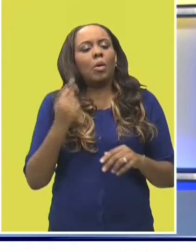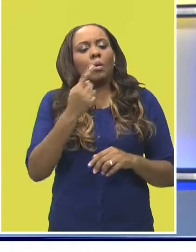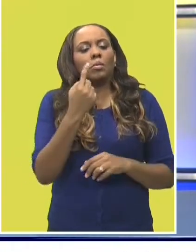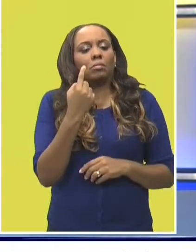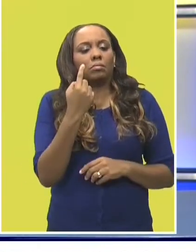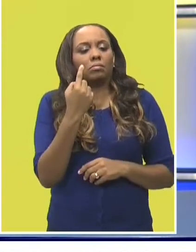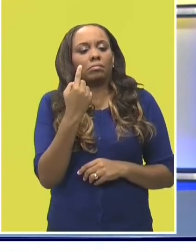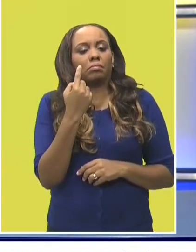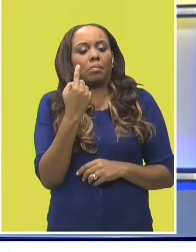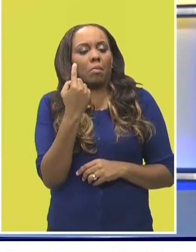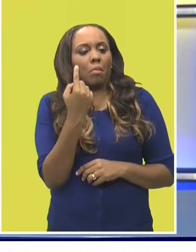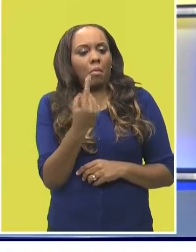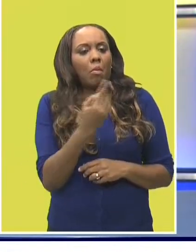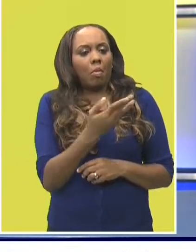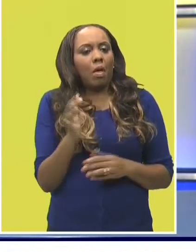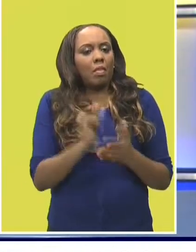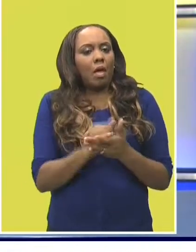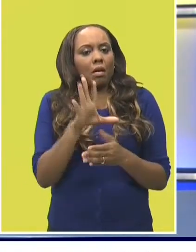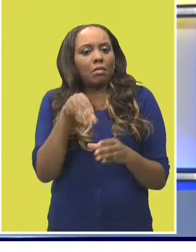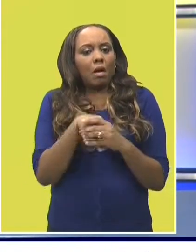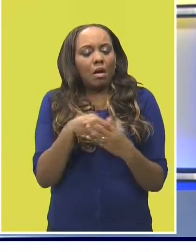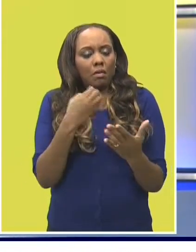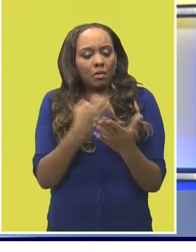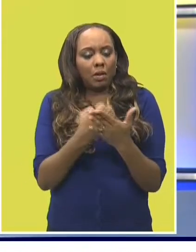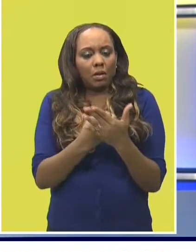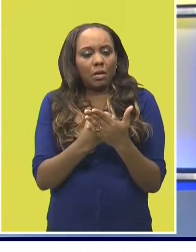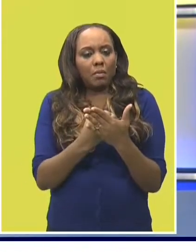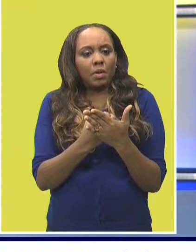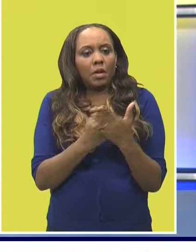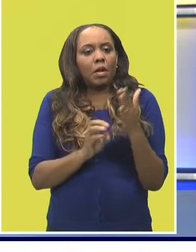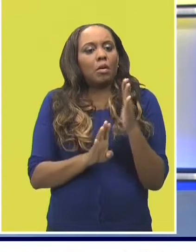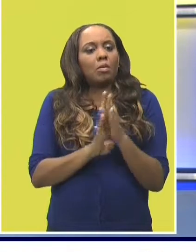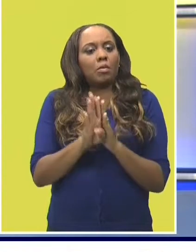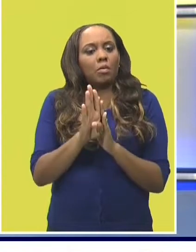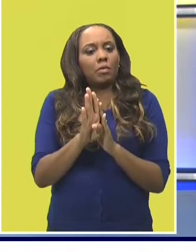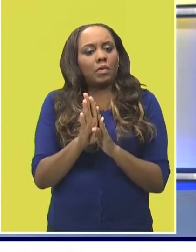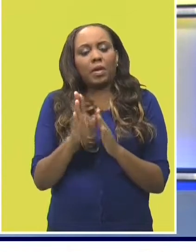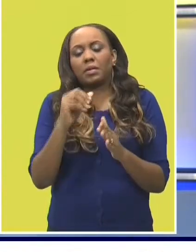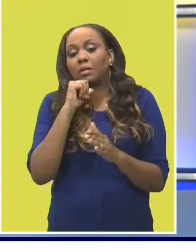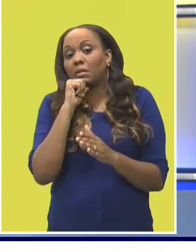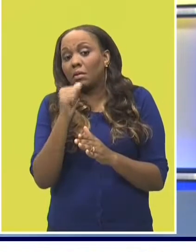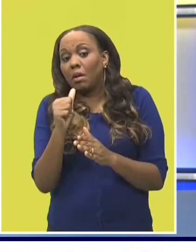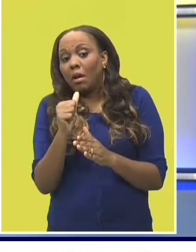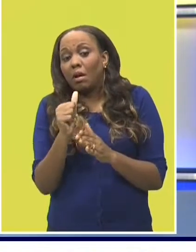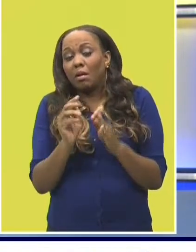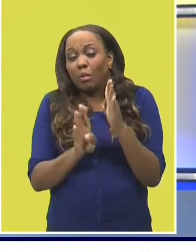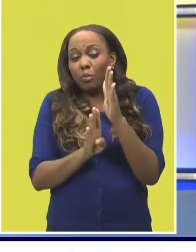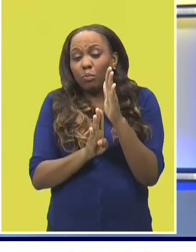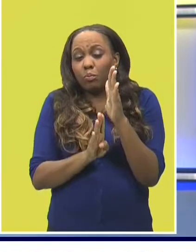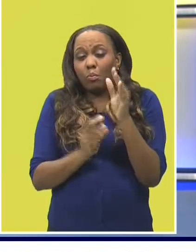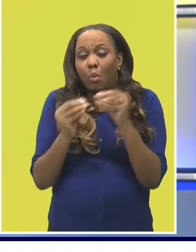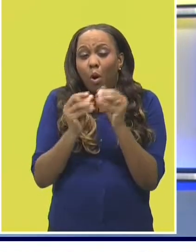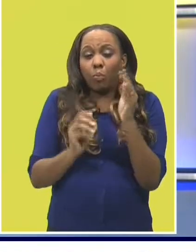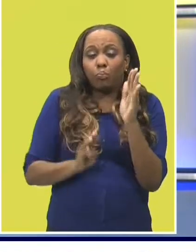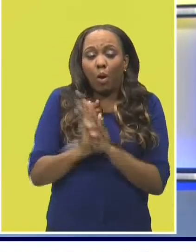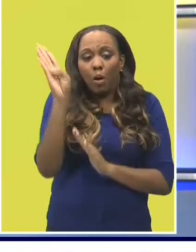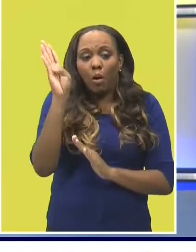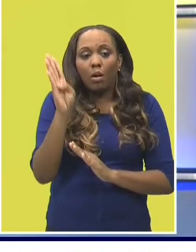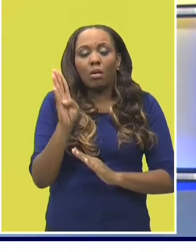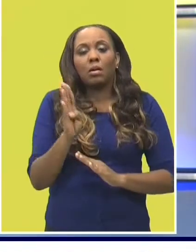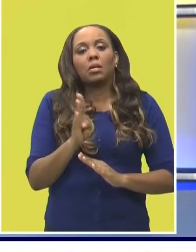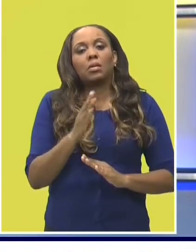other countries in the region has been insufficient investment. That's according to General Manager of the Inter-American Development